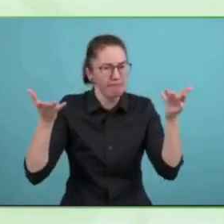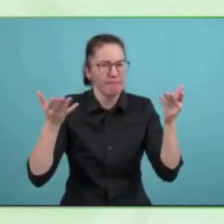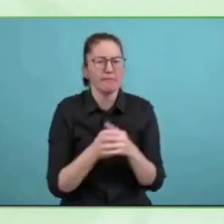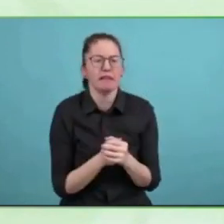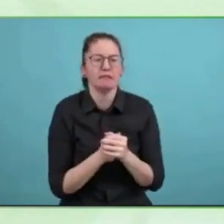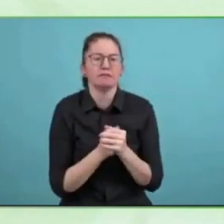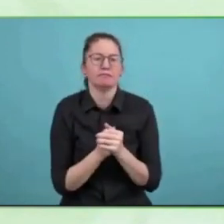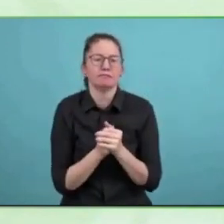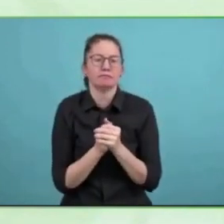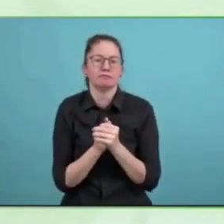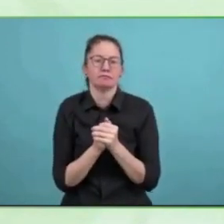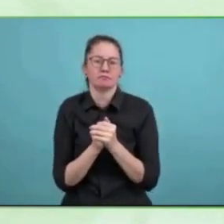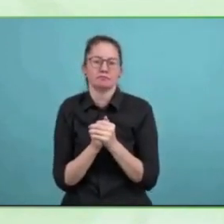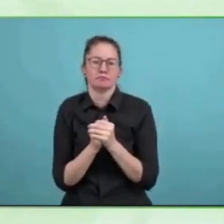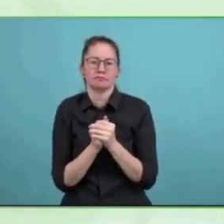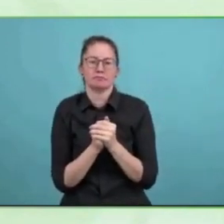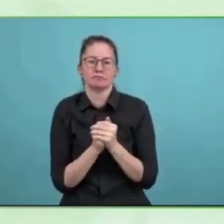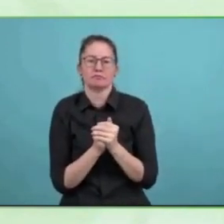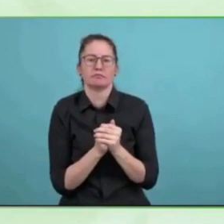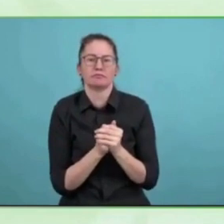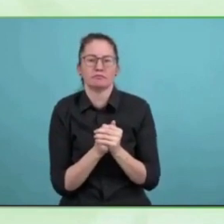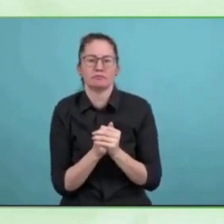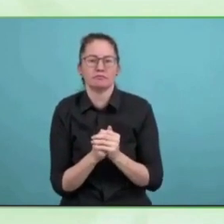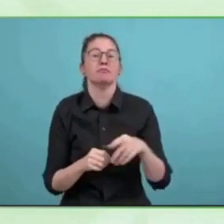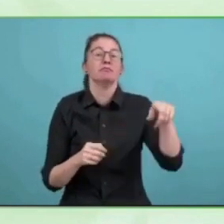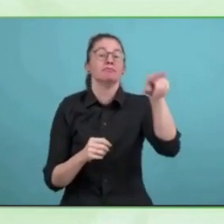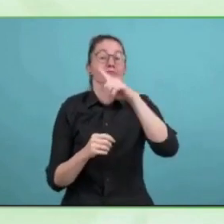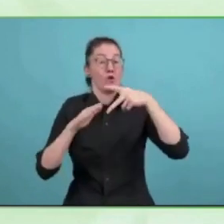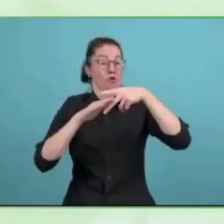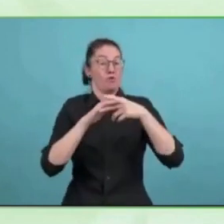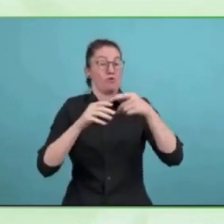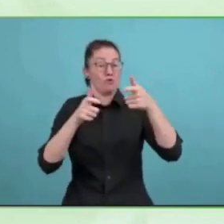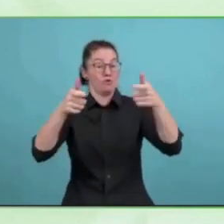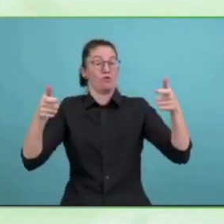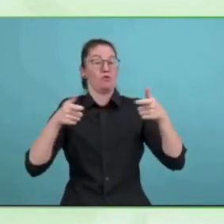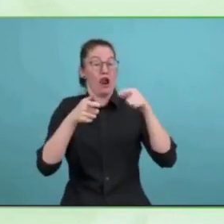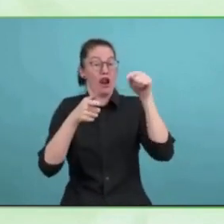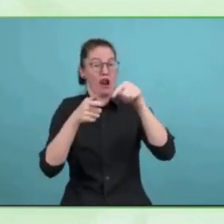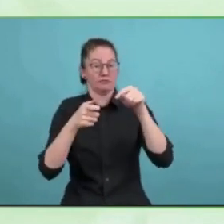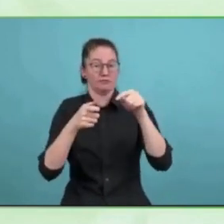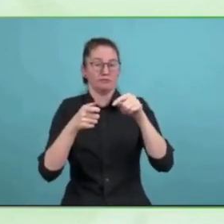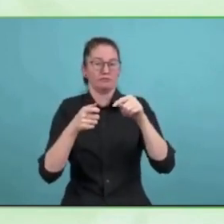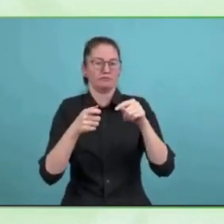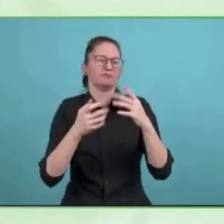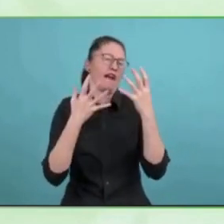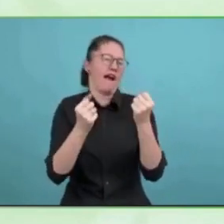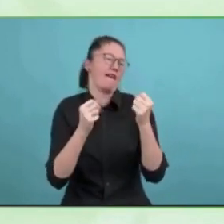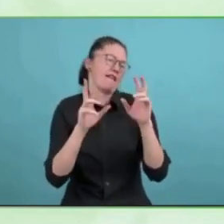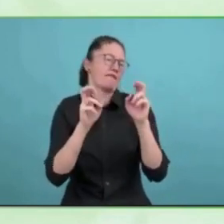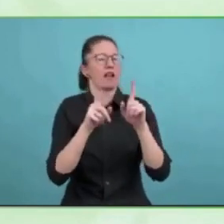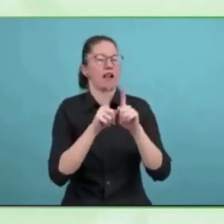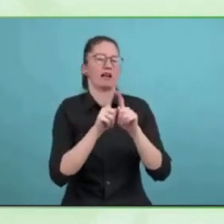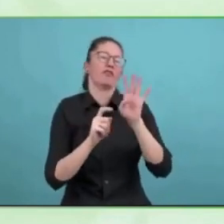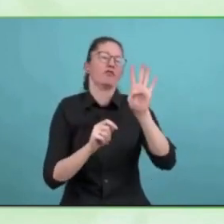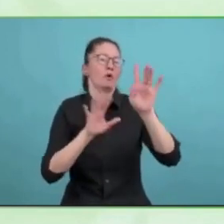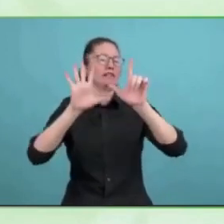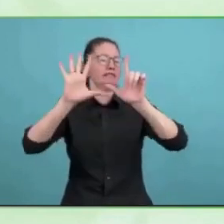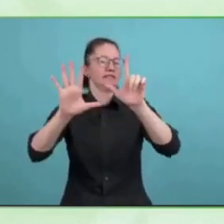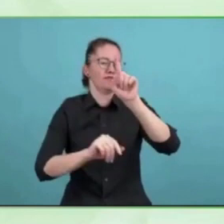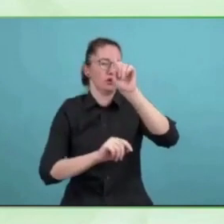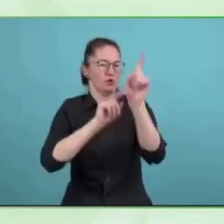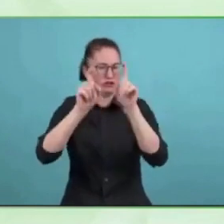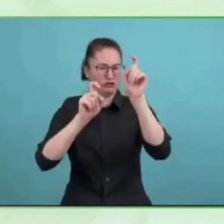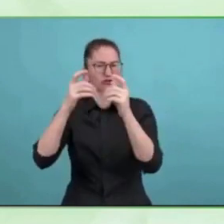instruments that the private sector are asked to use between what is required if you're going to deliver equal opportunities, treating